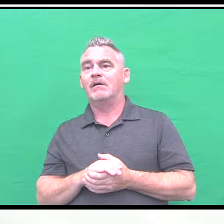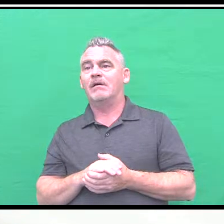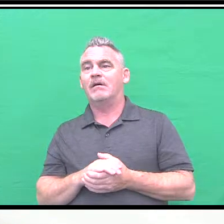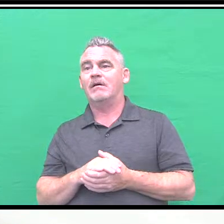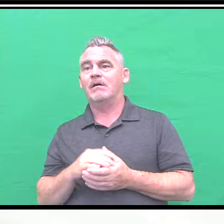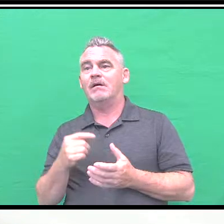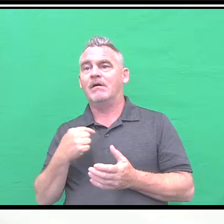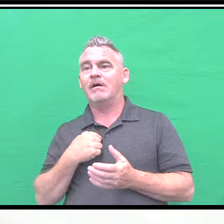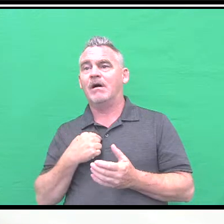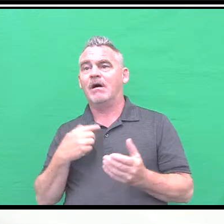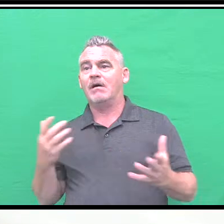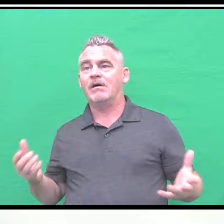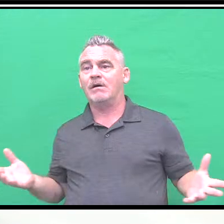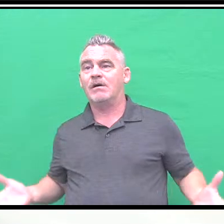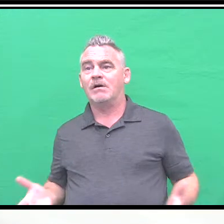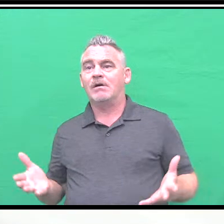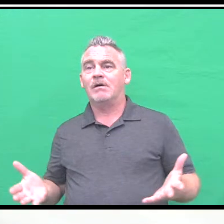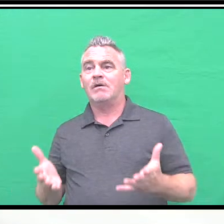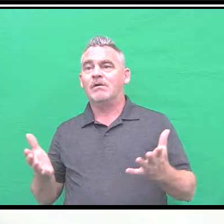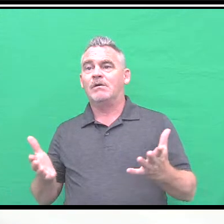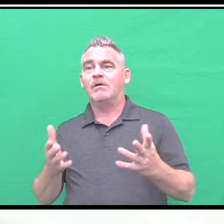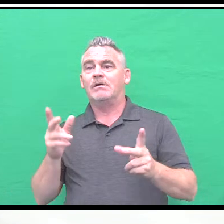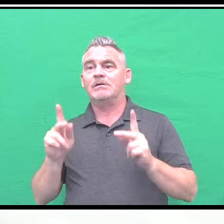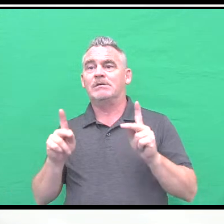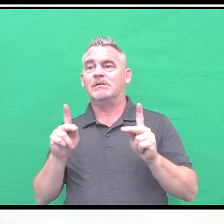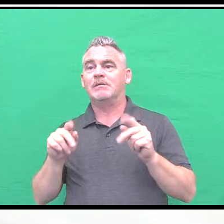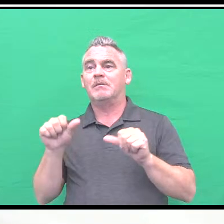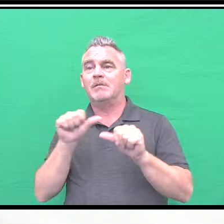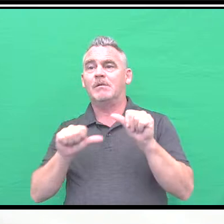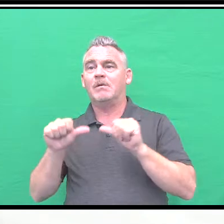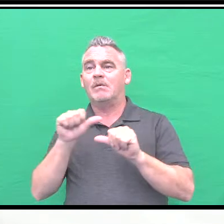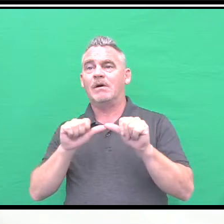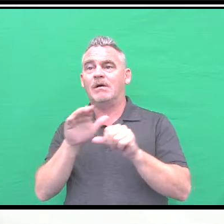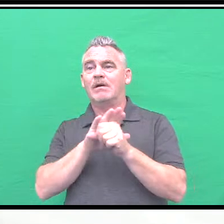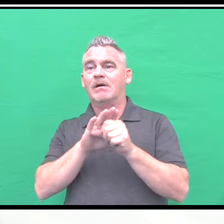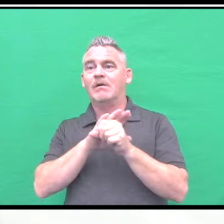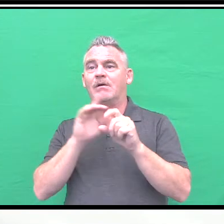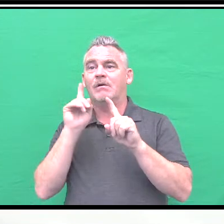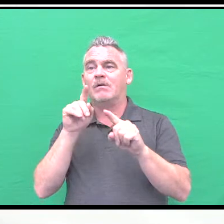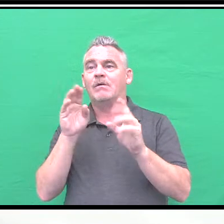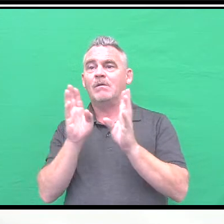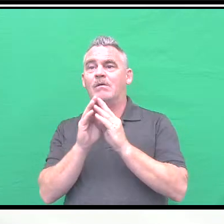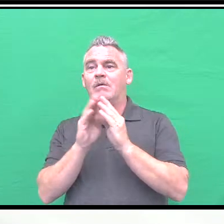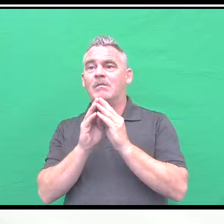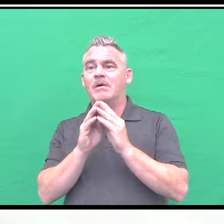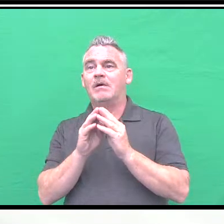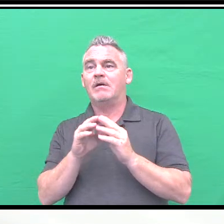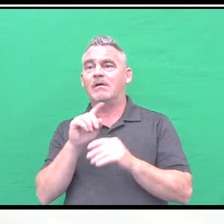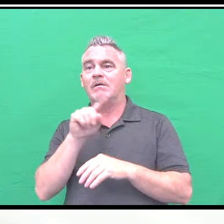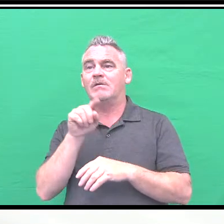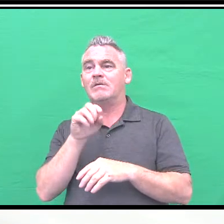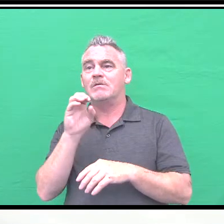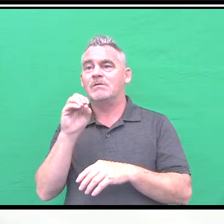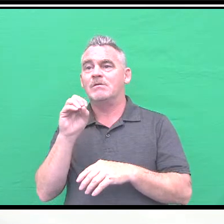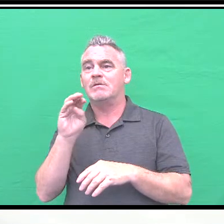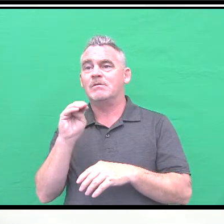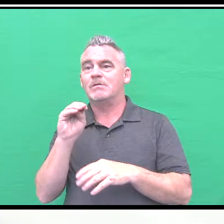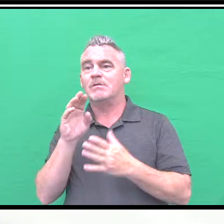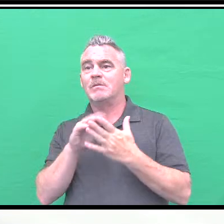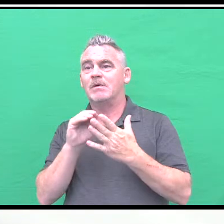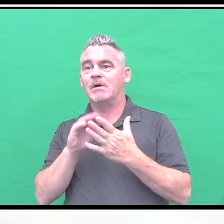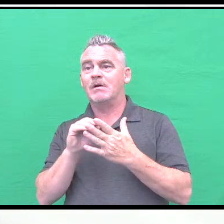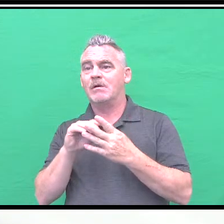the members around the Thousand Palms area to attend the meetings. They're virtual, they're on Zoom, and learn about